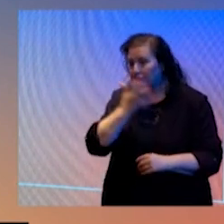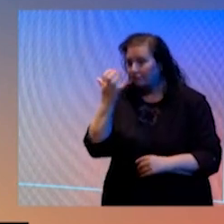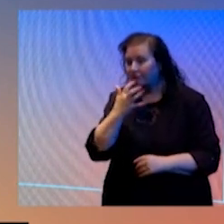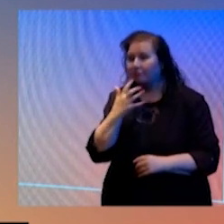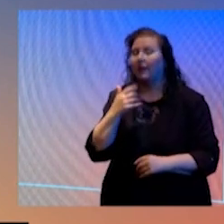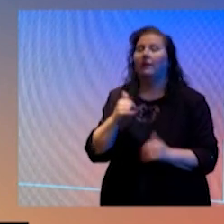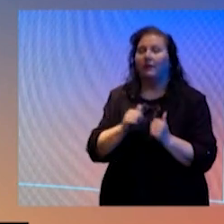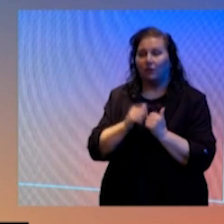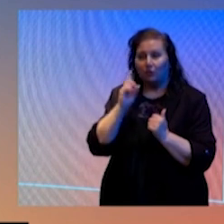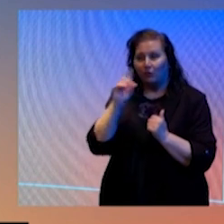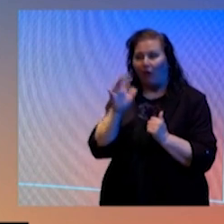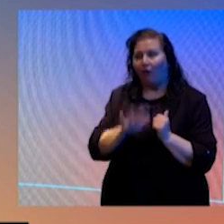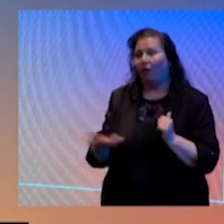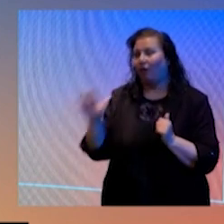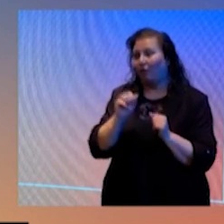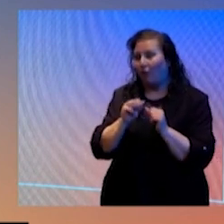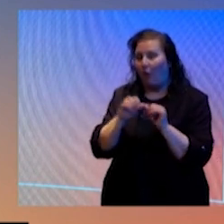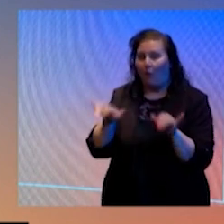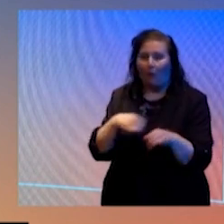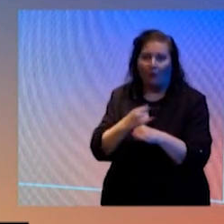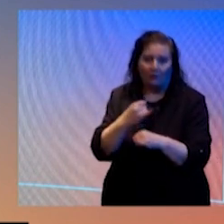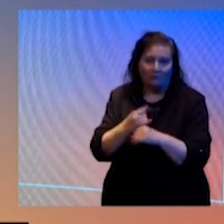make.